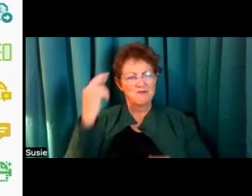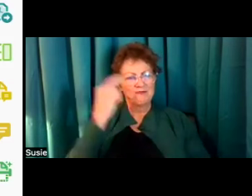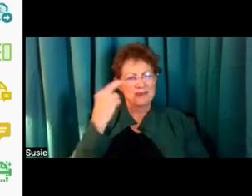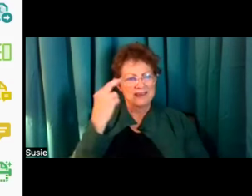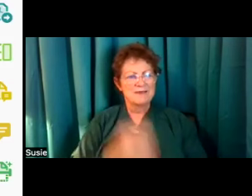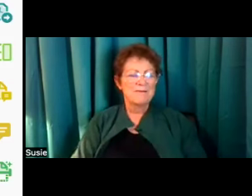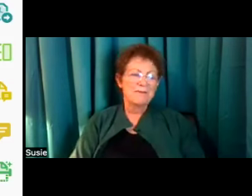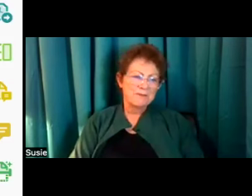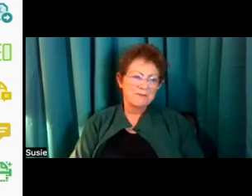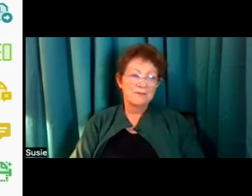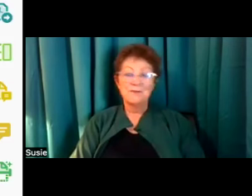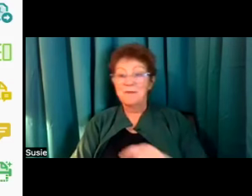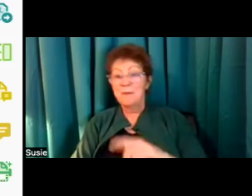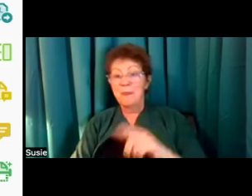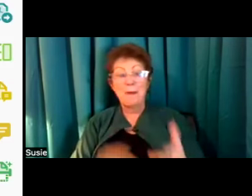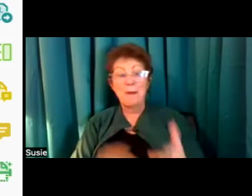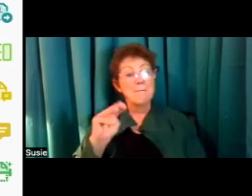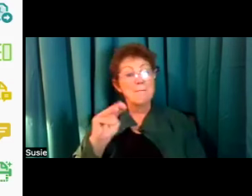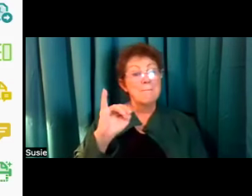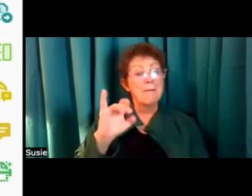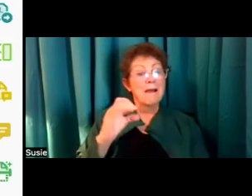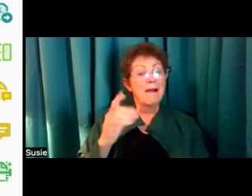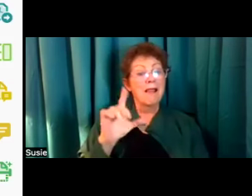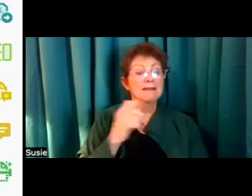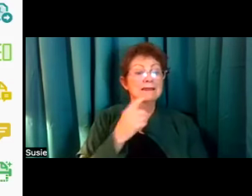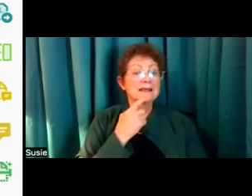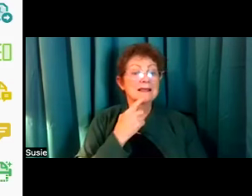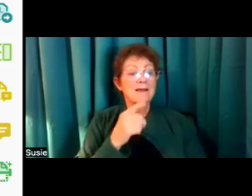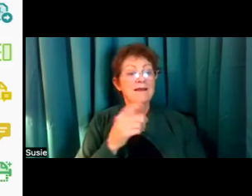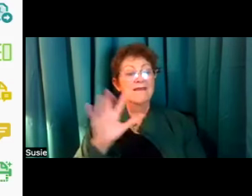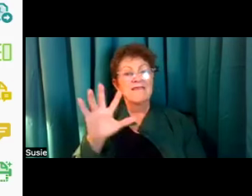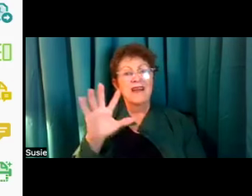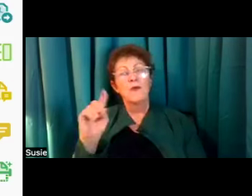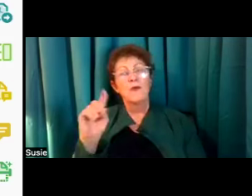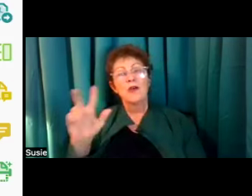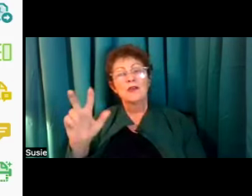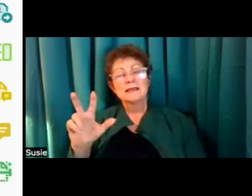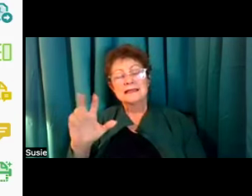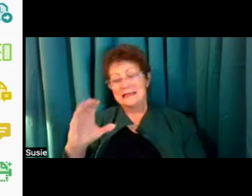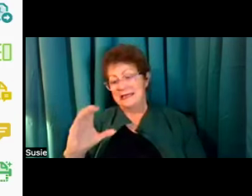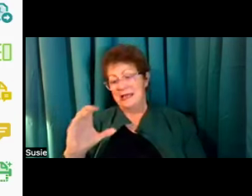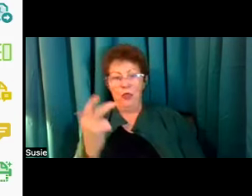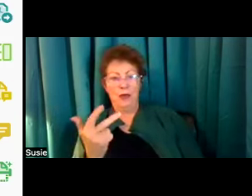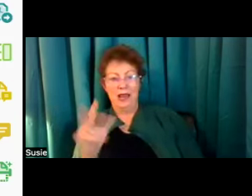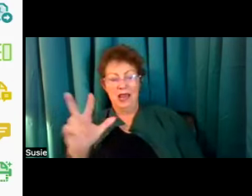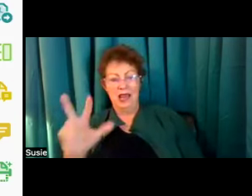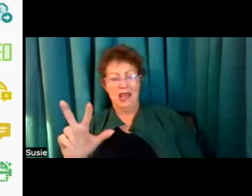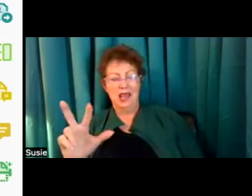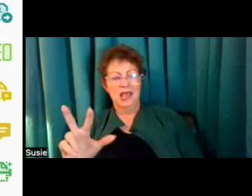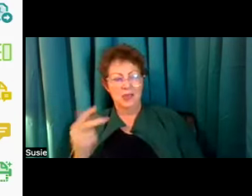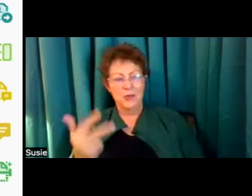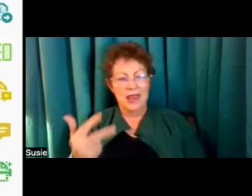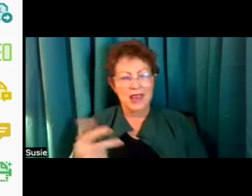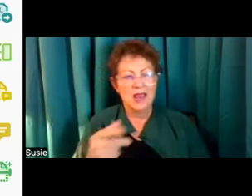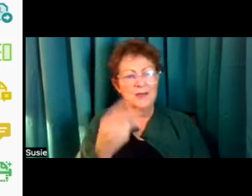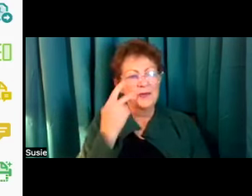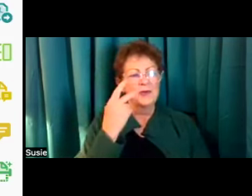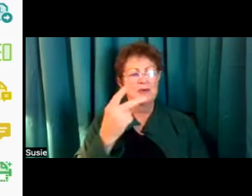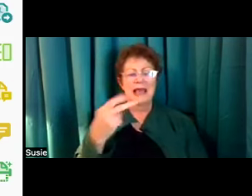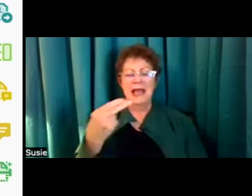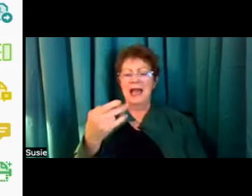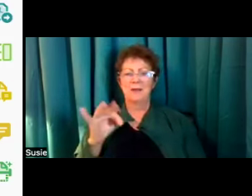So as Michael alluded to, when we're talking about 501c3s, which is what we most often see in hybrid